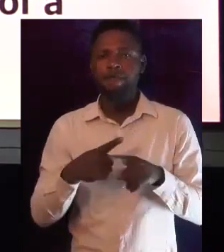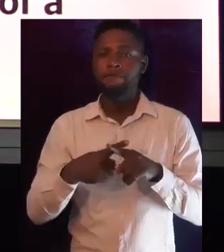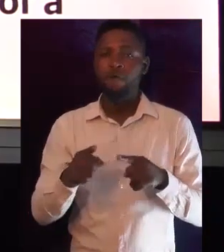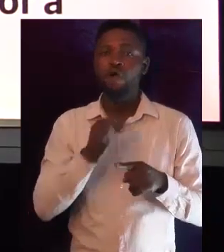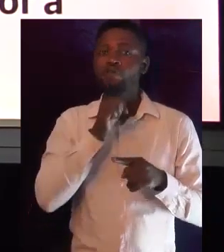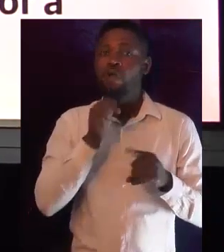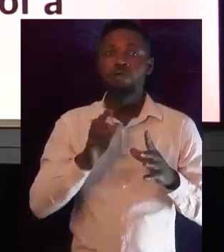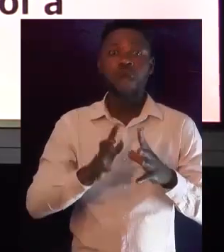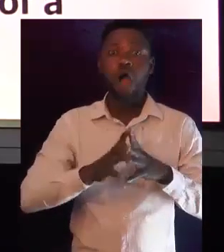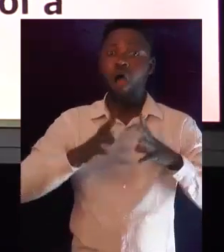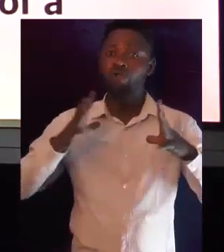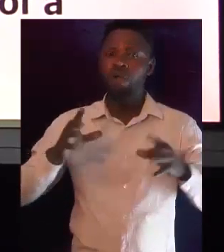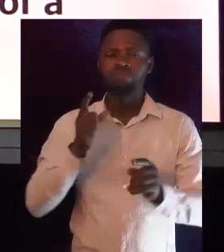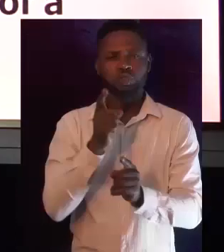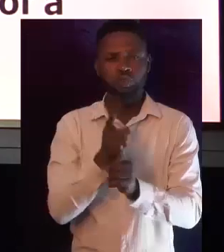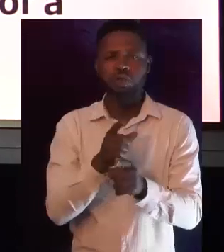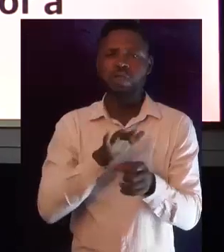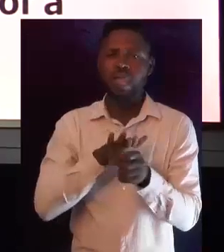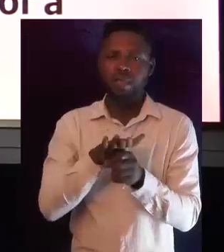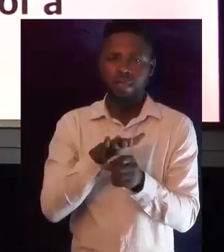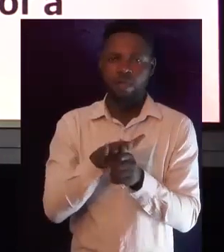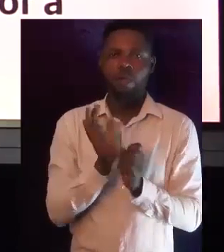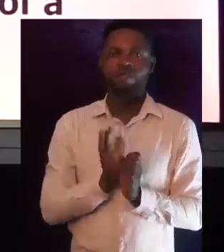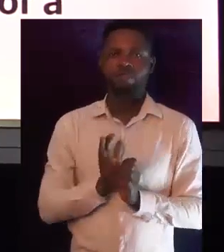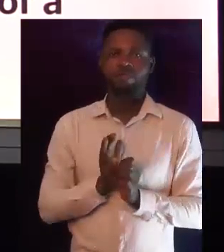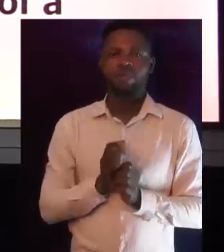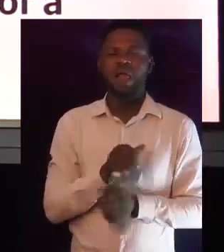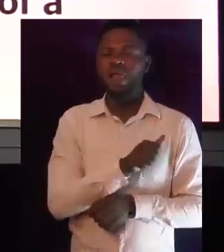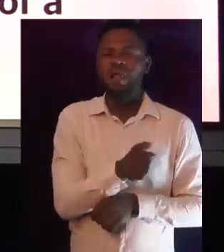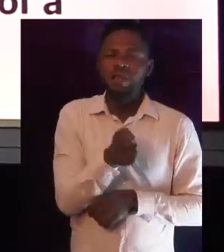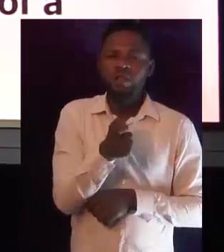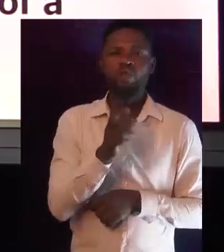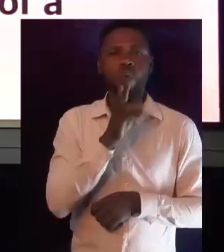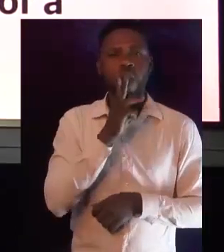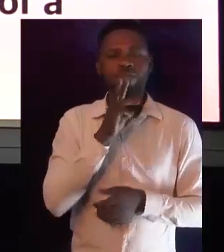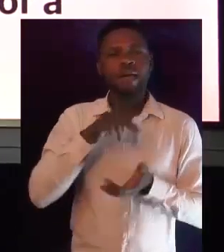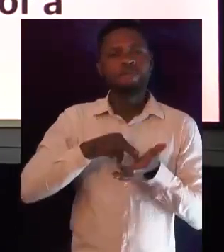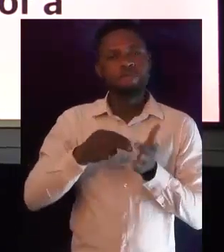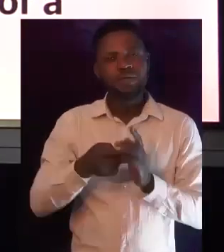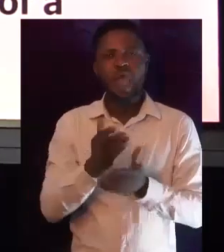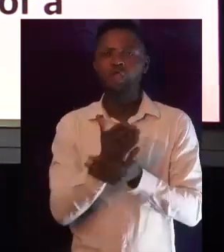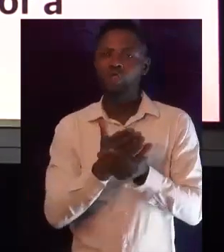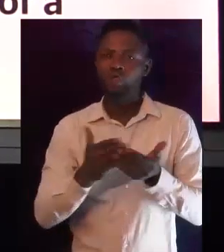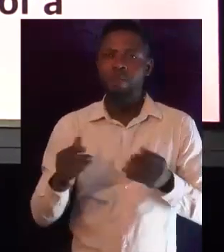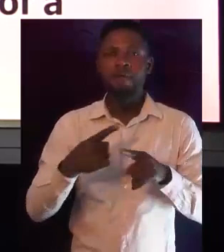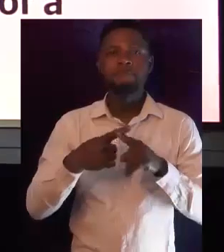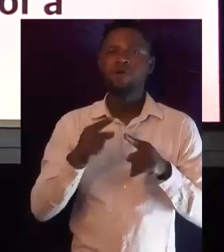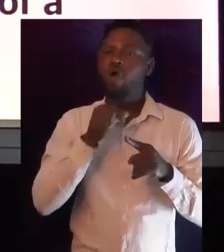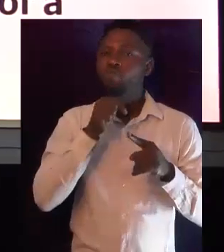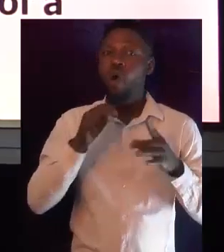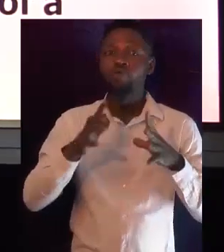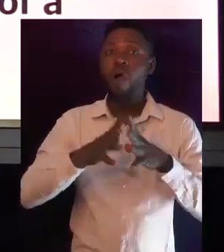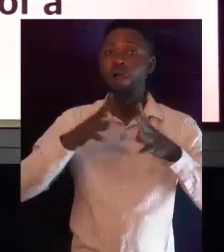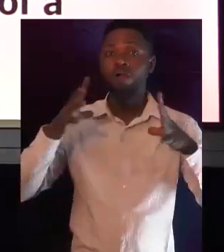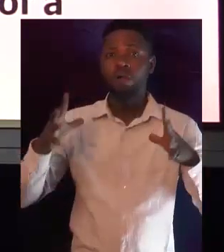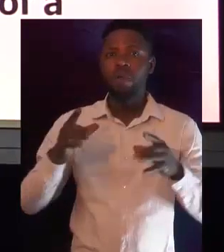some, but not a lot, just enough. A little water means some,